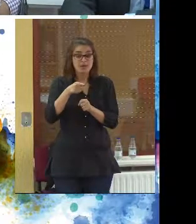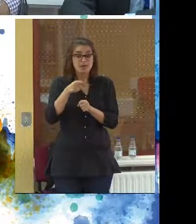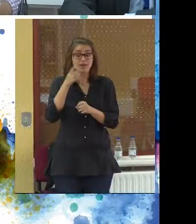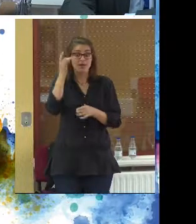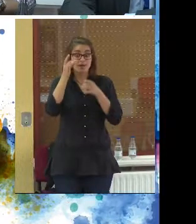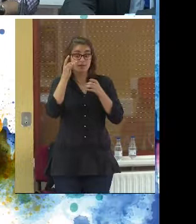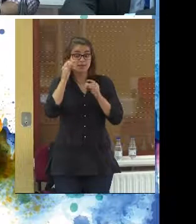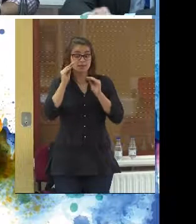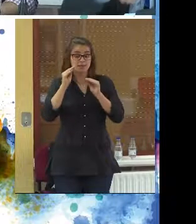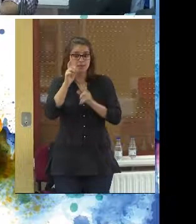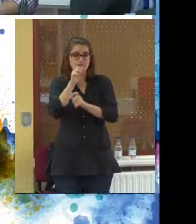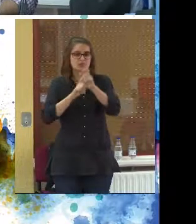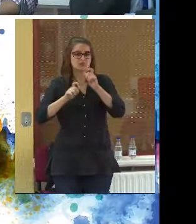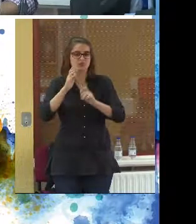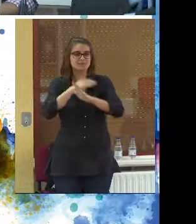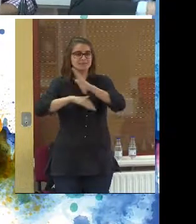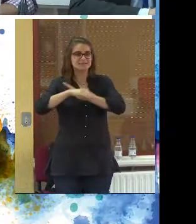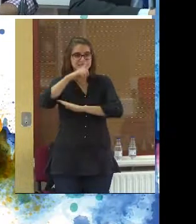persons working in